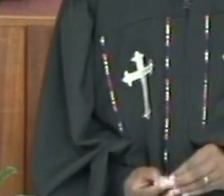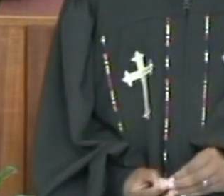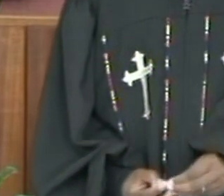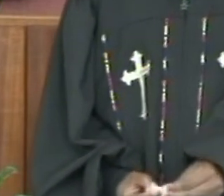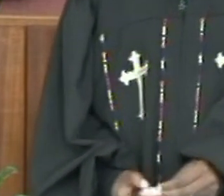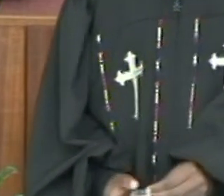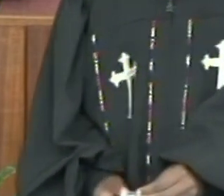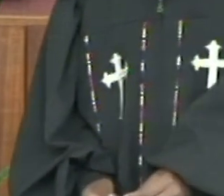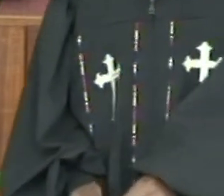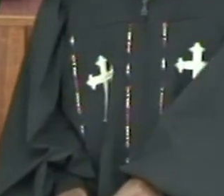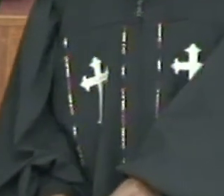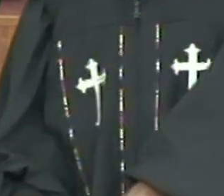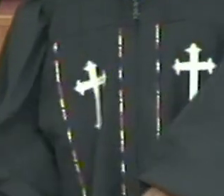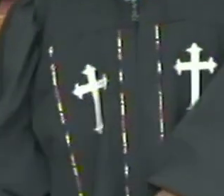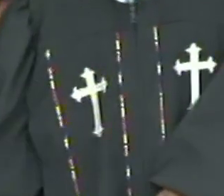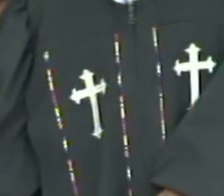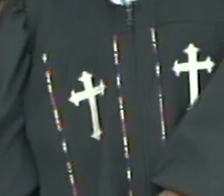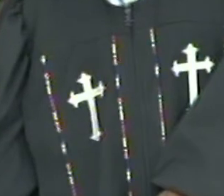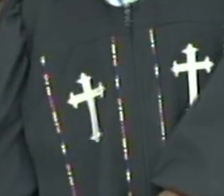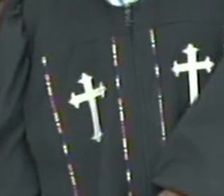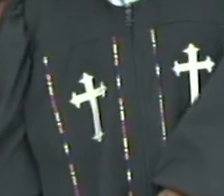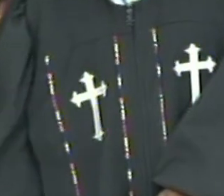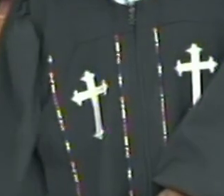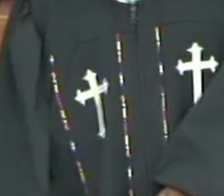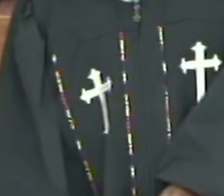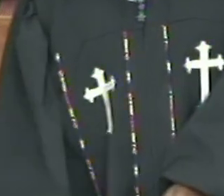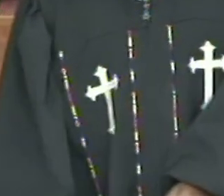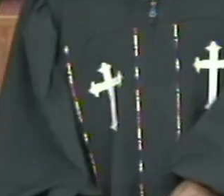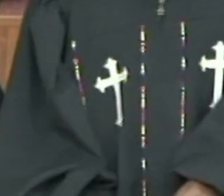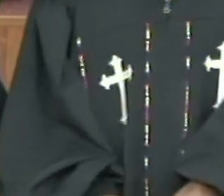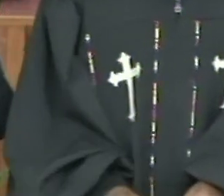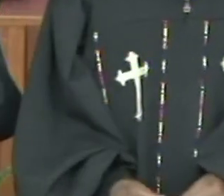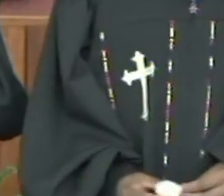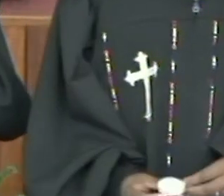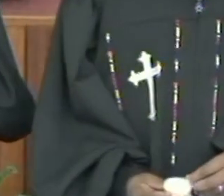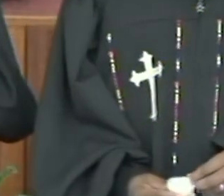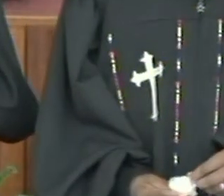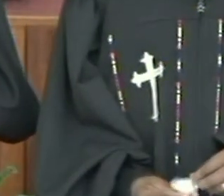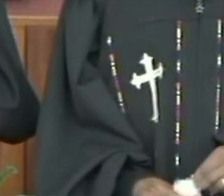in remembrance of me." You may partake of the bread.